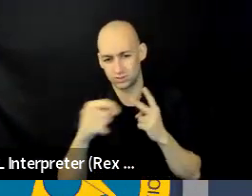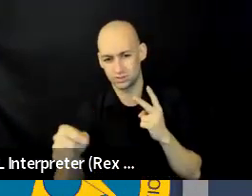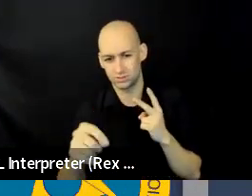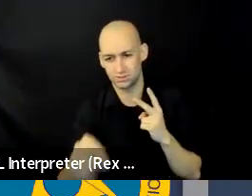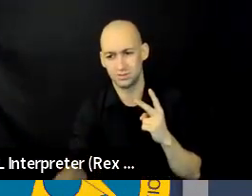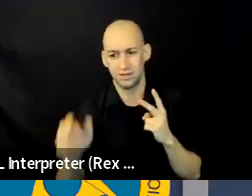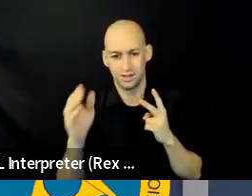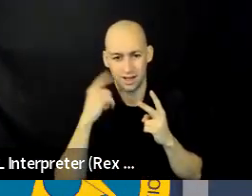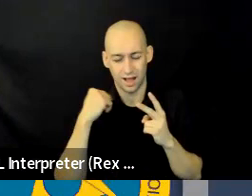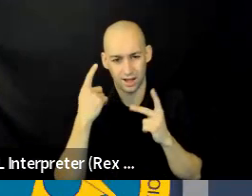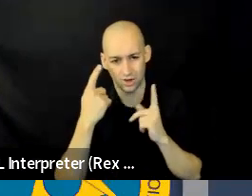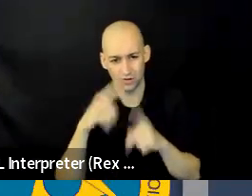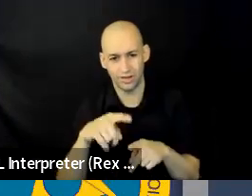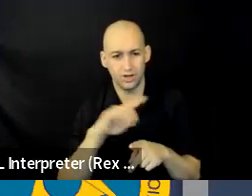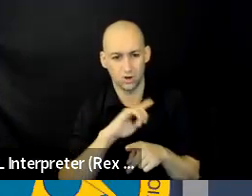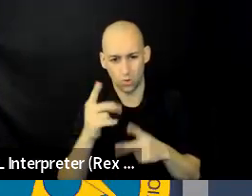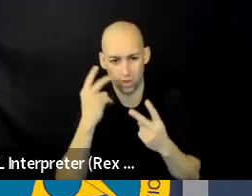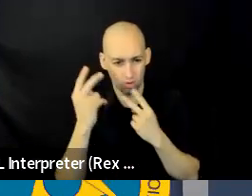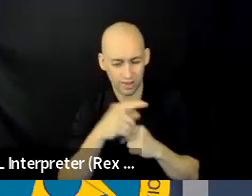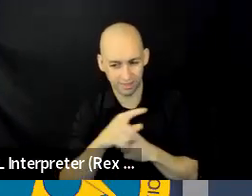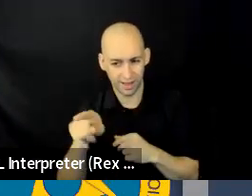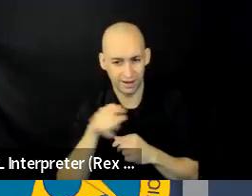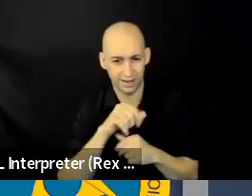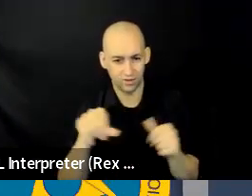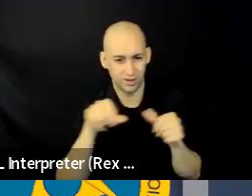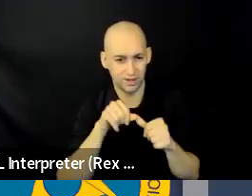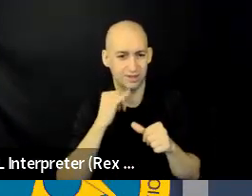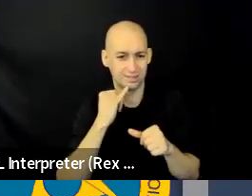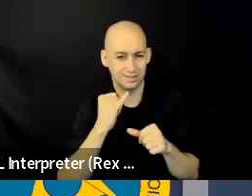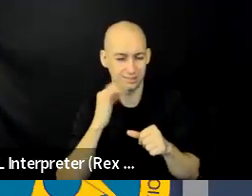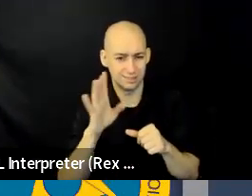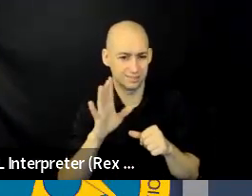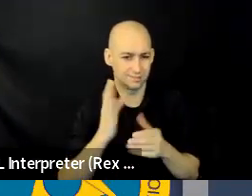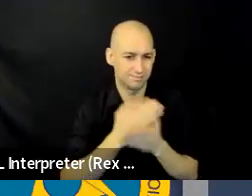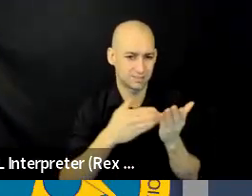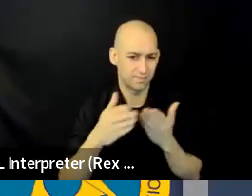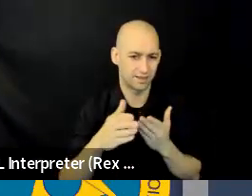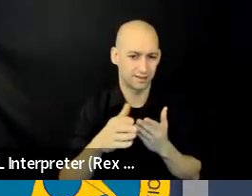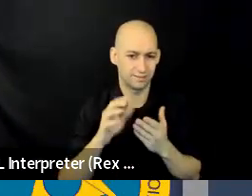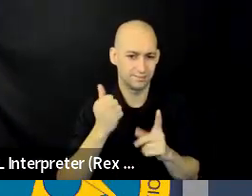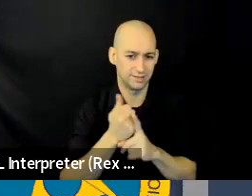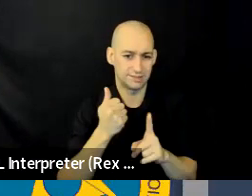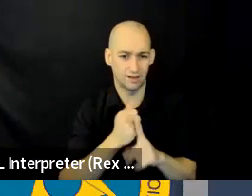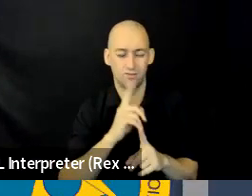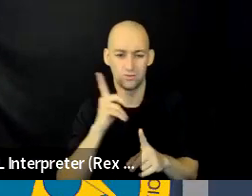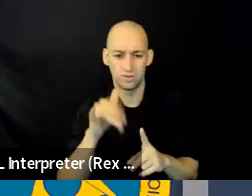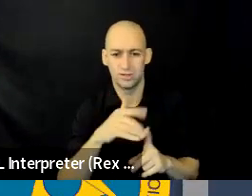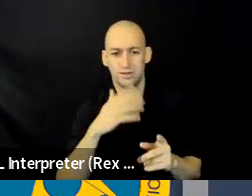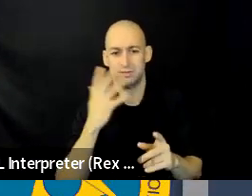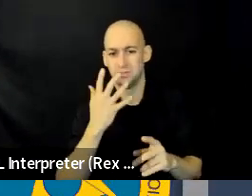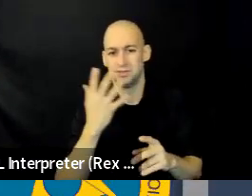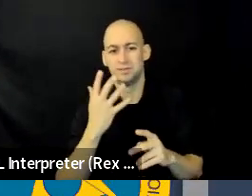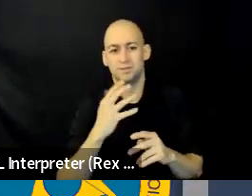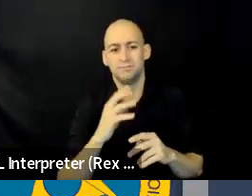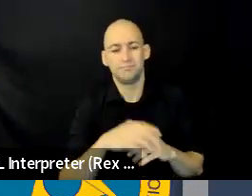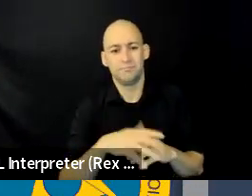I do agree that going and looking at this area is something in itself. It is quite extraordinary.